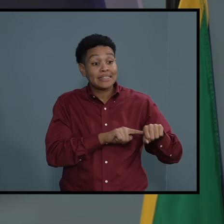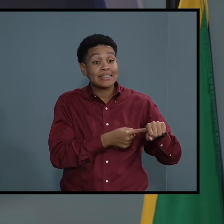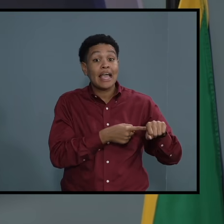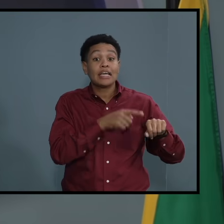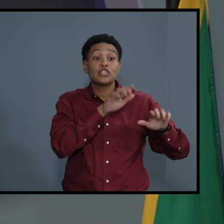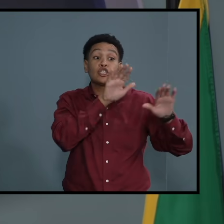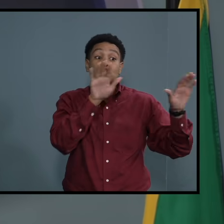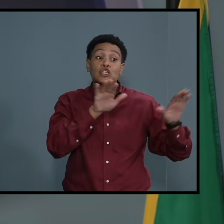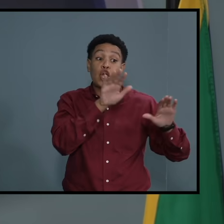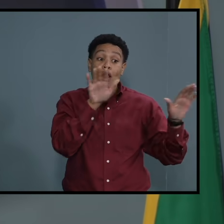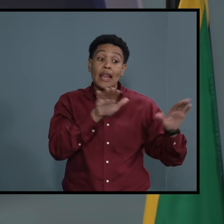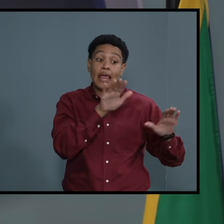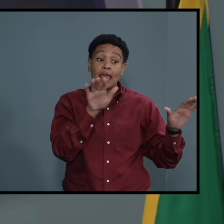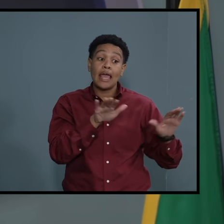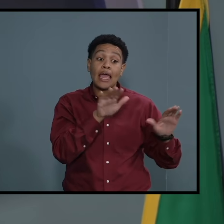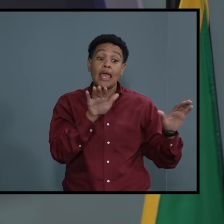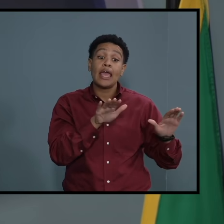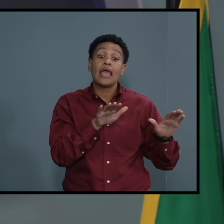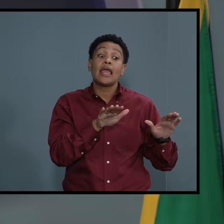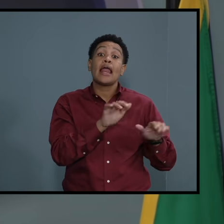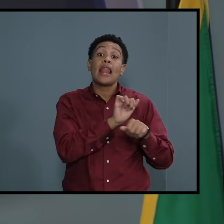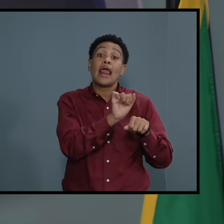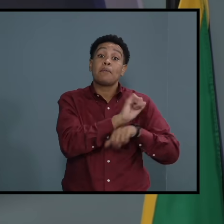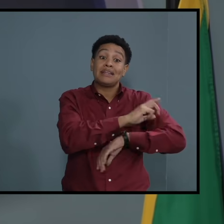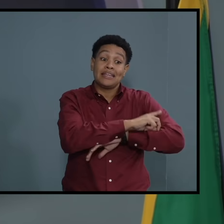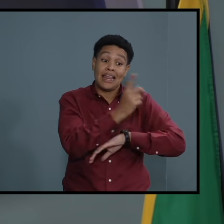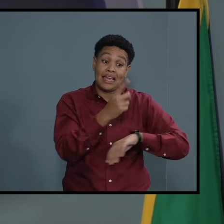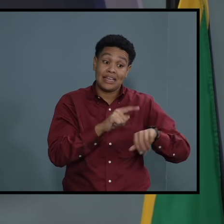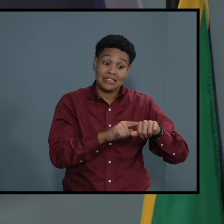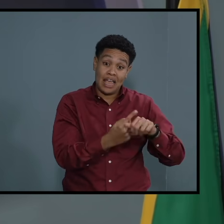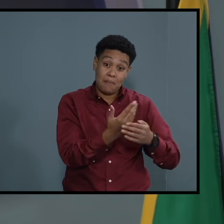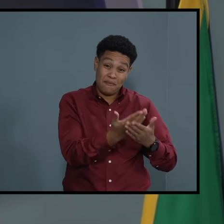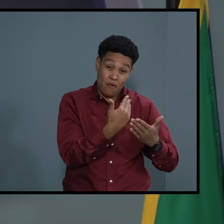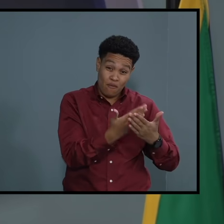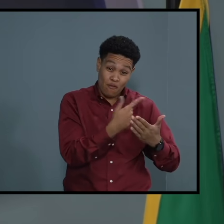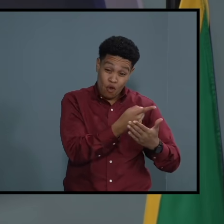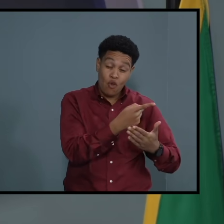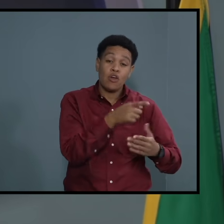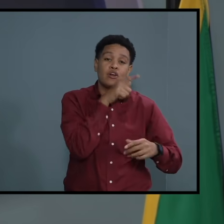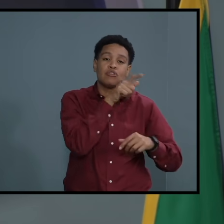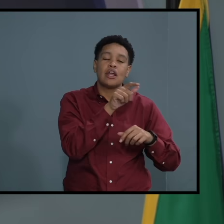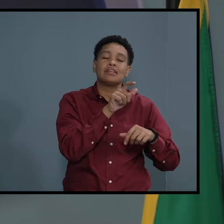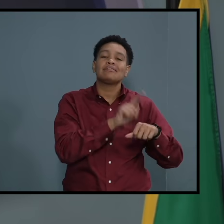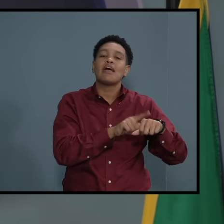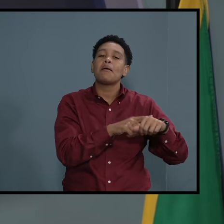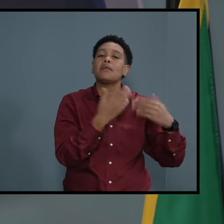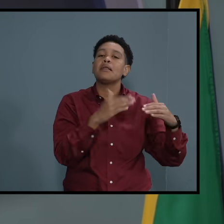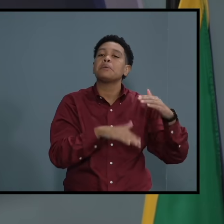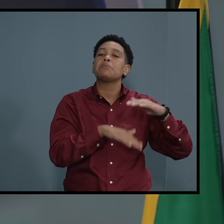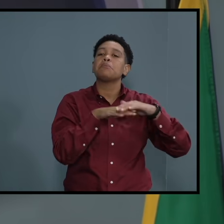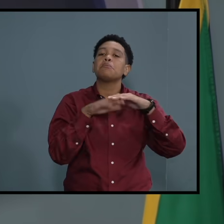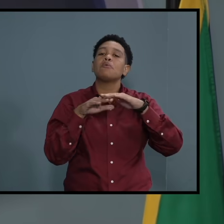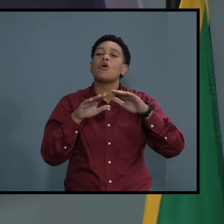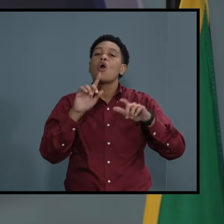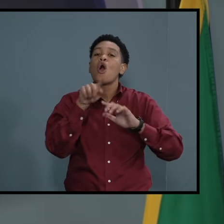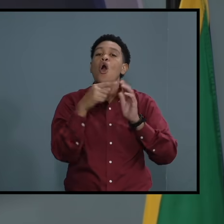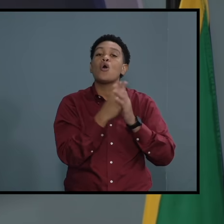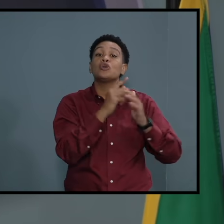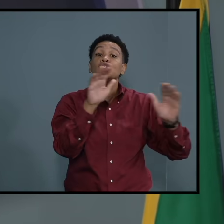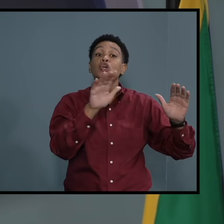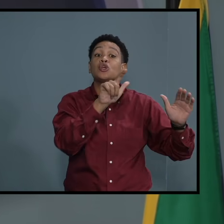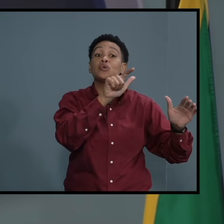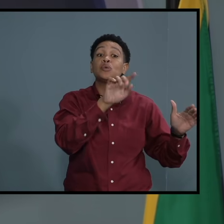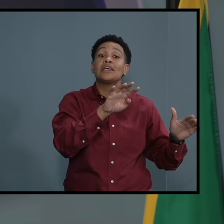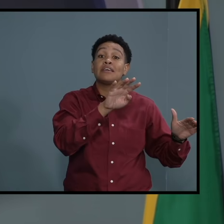the Sunday before Labor Day, and the curfew hours would be on Sunday the